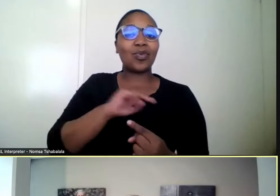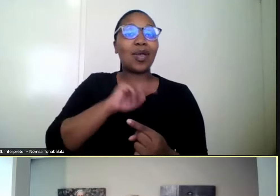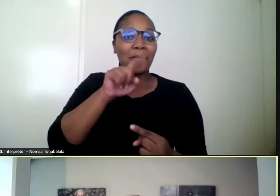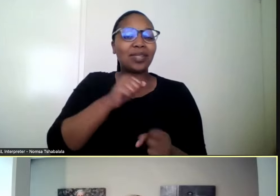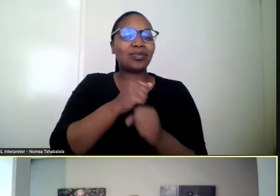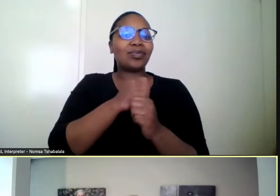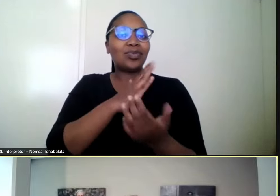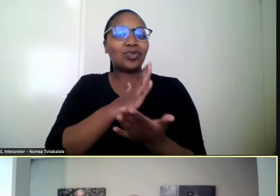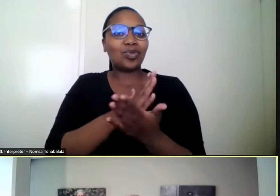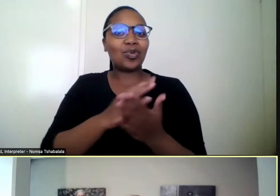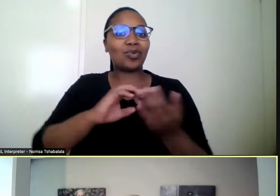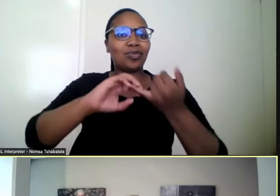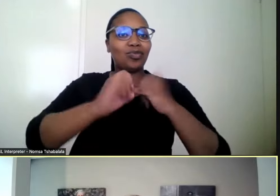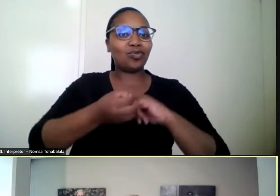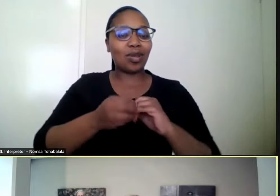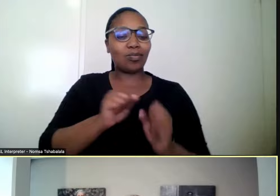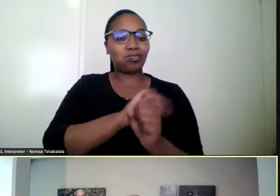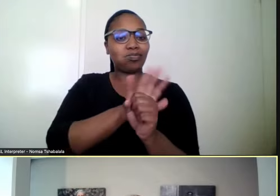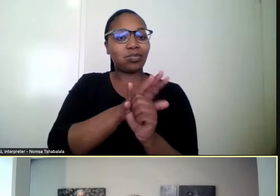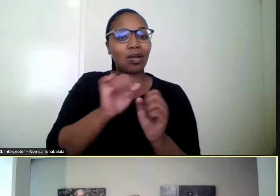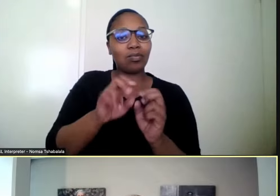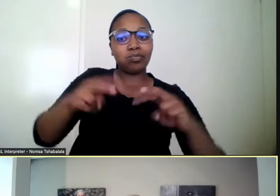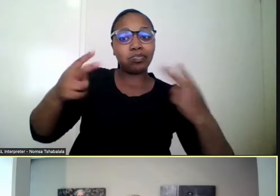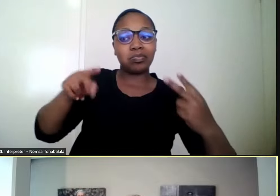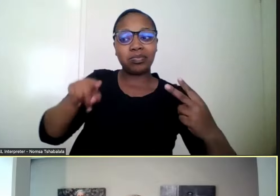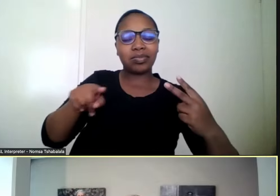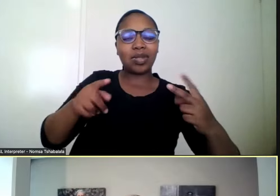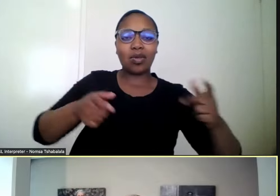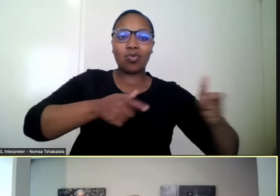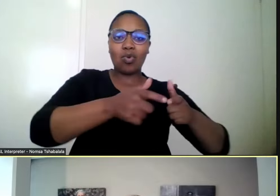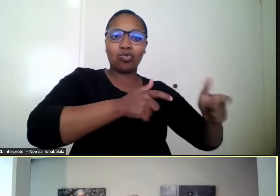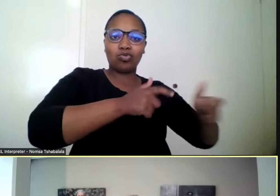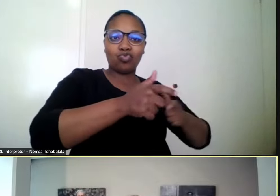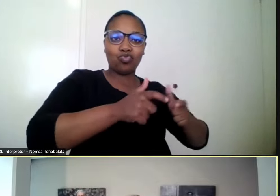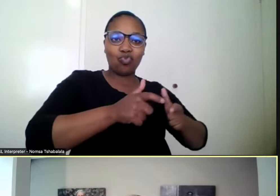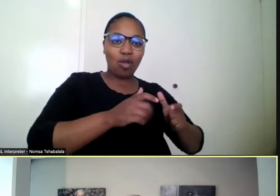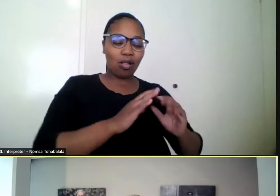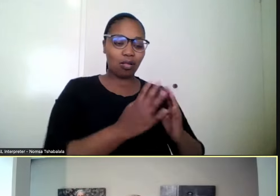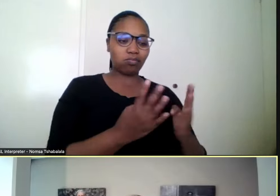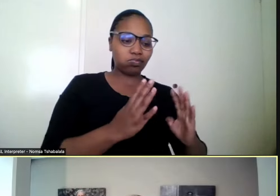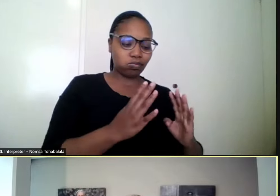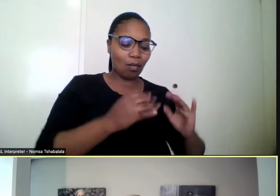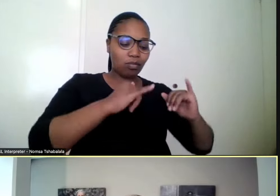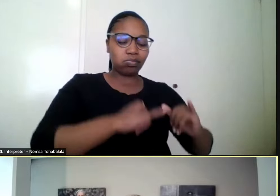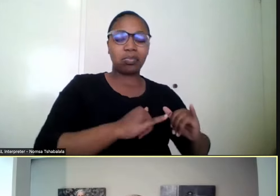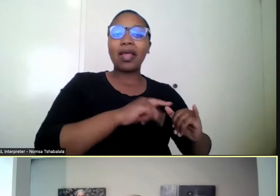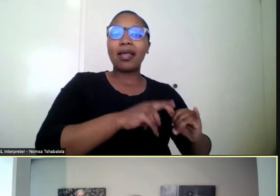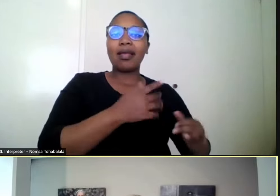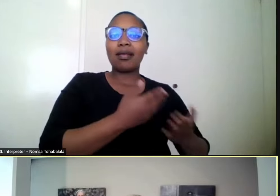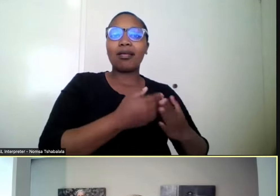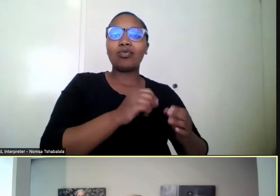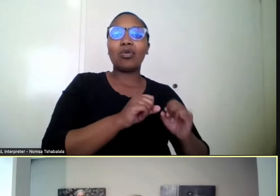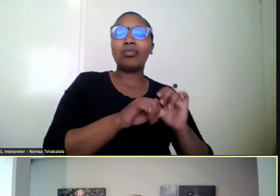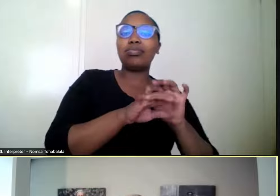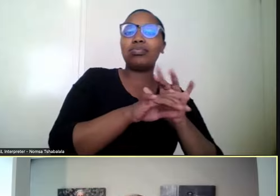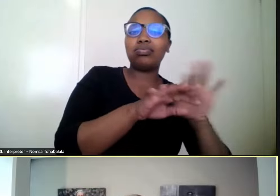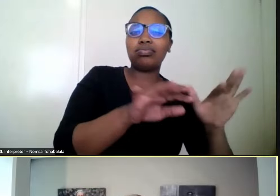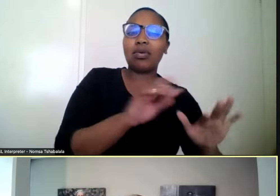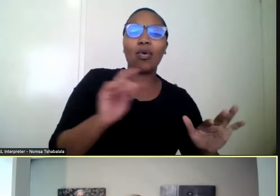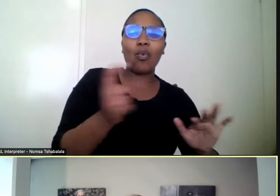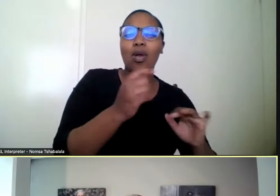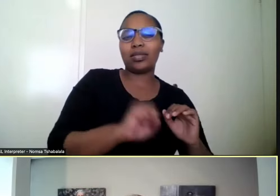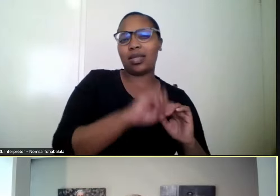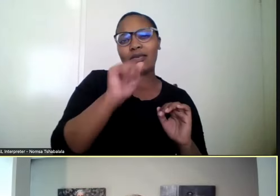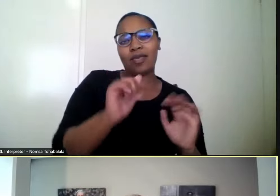variant, yeah, as we had to control the other ones, so that don't pose a problem to South Africa, Africa, and the world. Thank you,